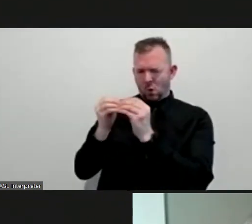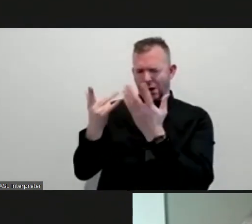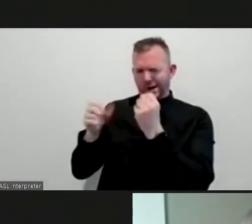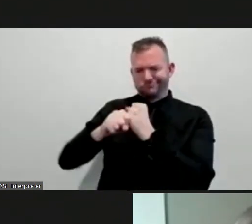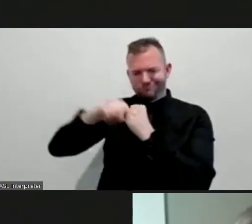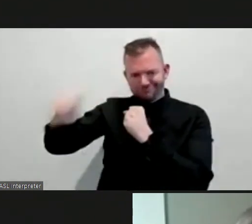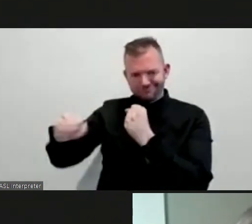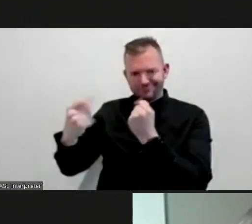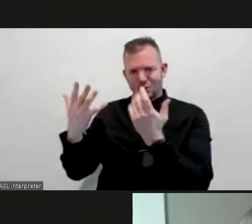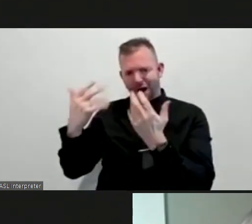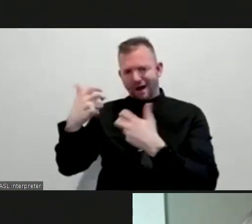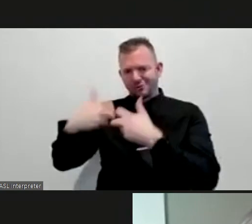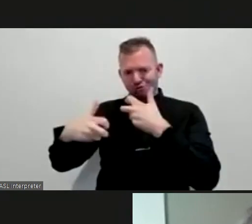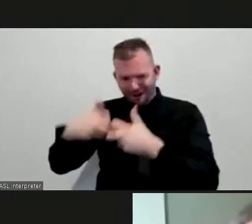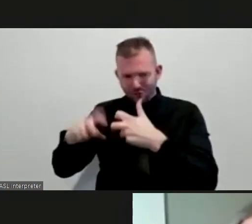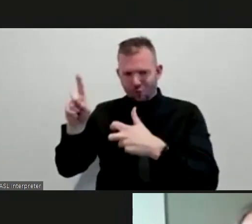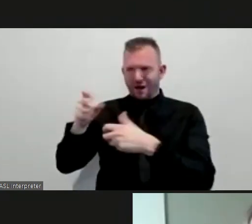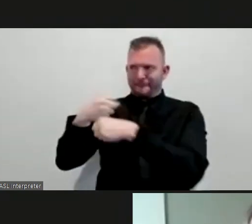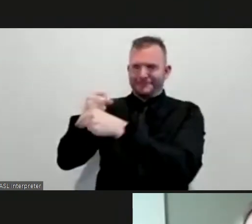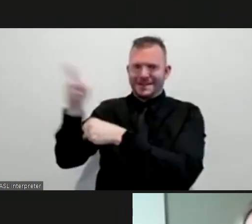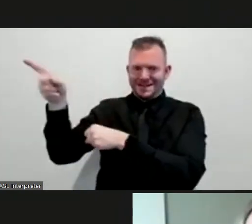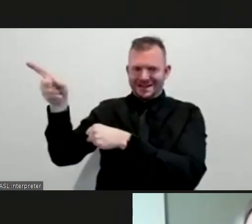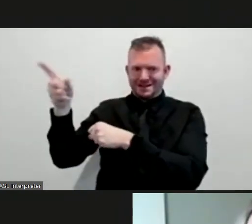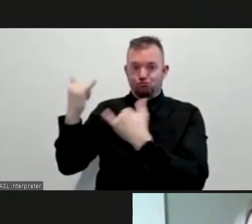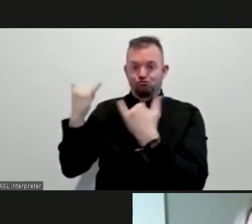we have 51,000. Well, we received